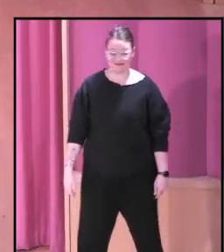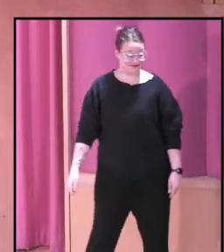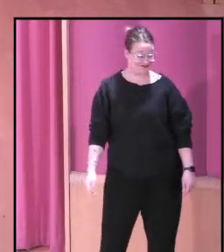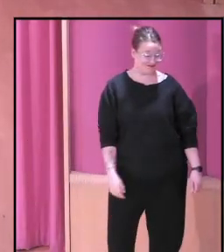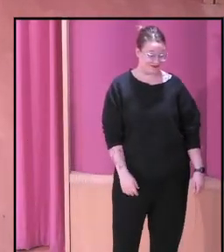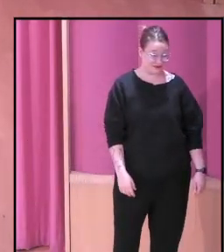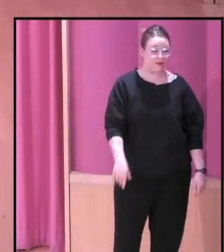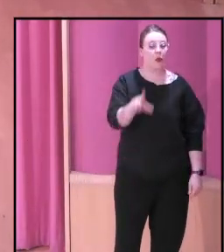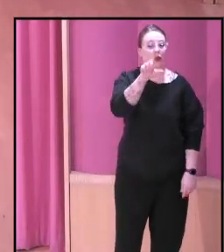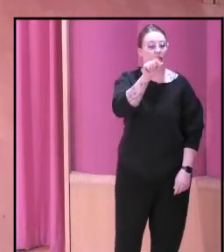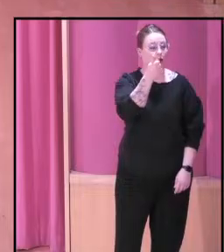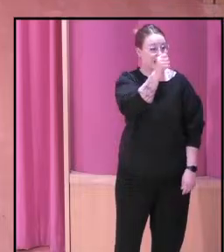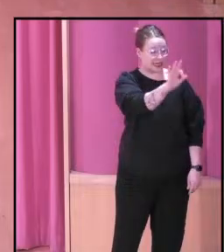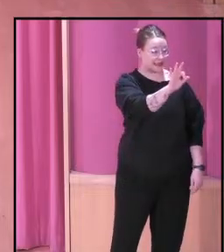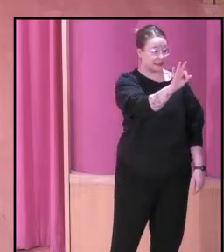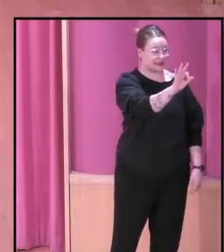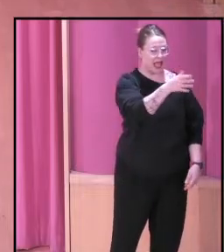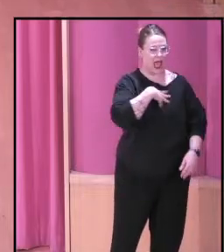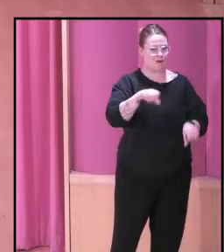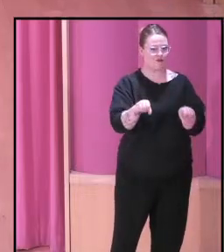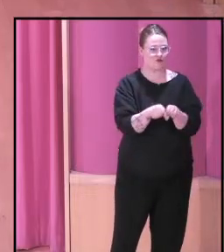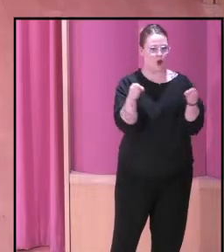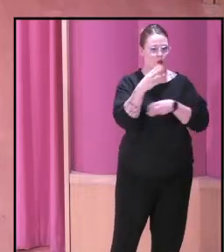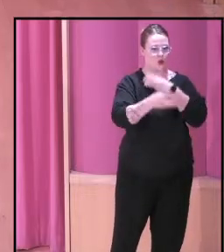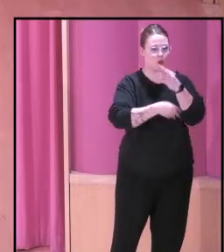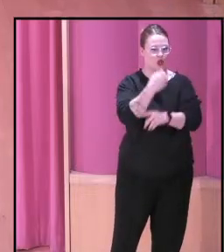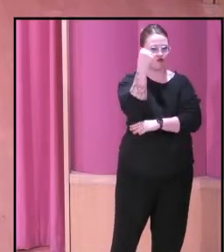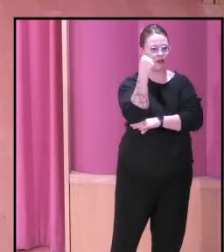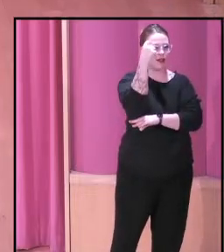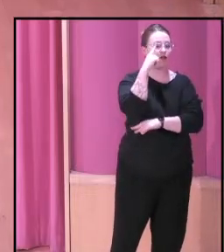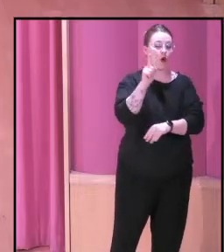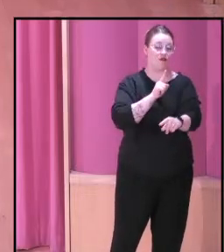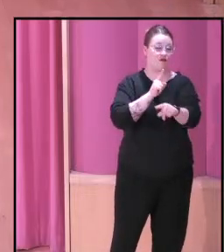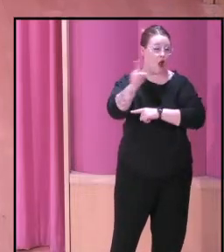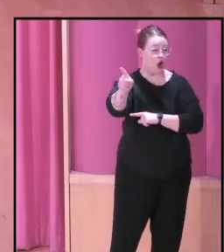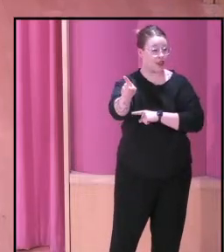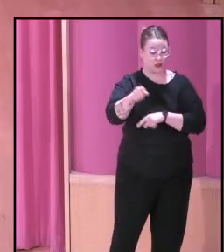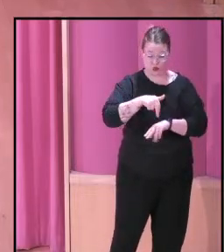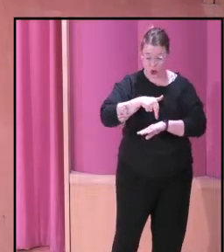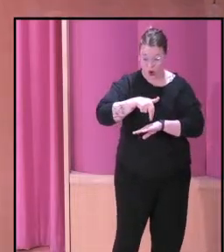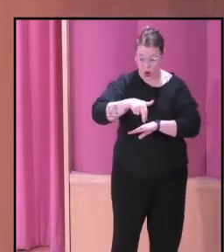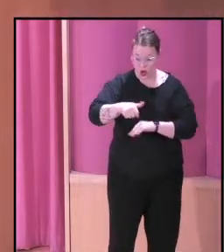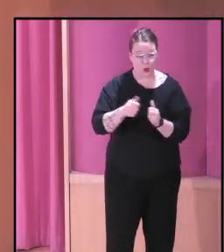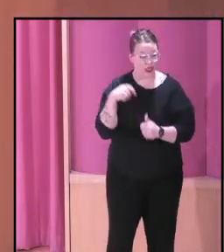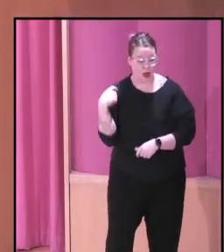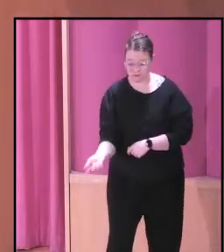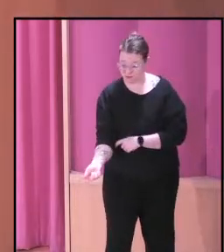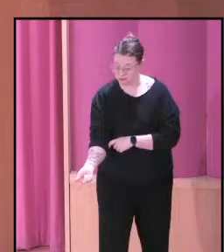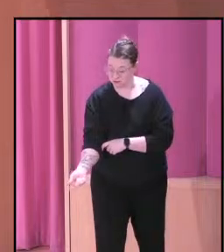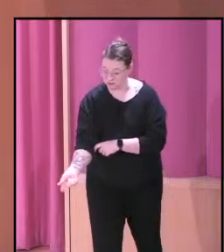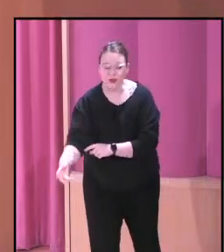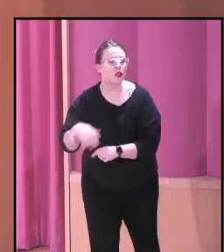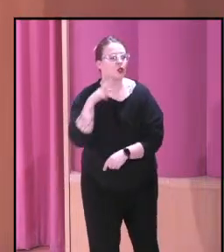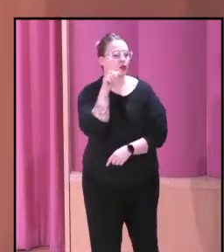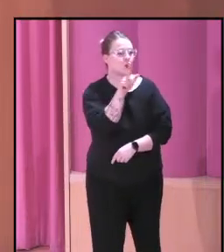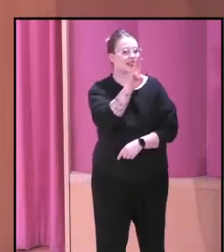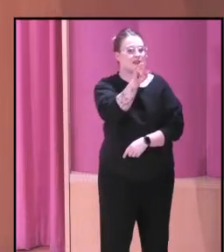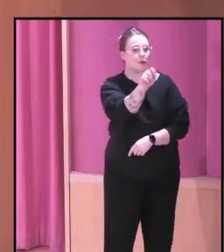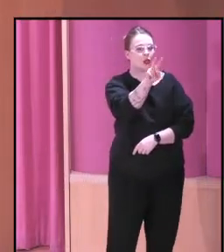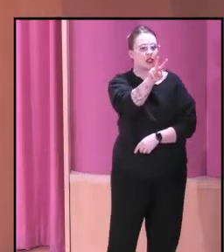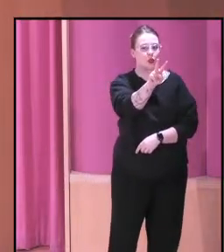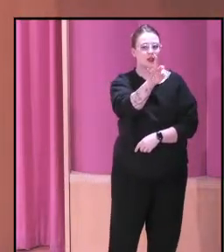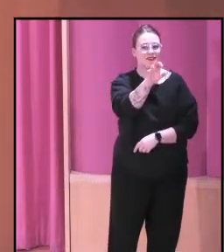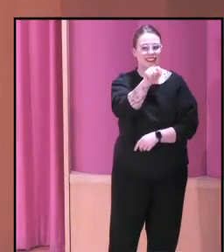And in 2019, I broke the Guinness World Record for the furthest distance to walk the dog with the yo-yo, 27.2 feet, and I made it into the